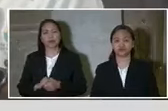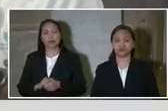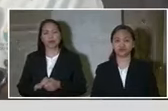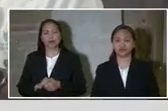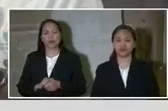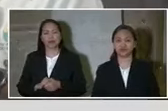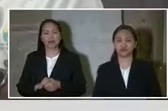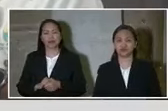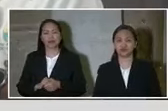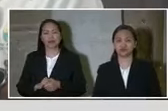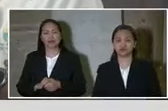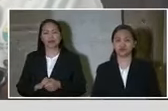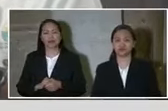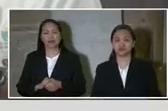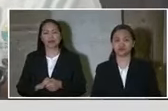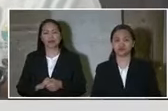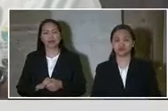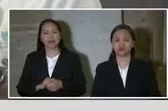upright.